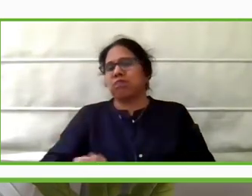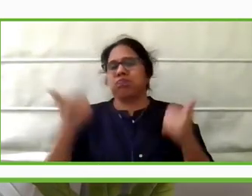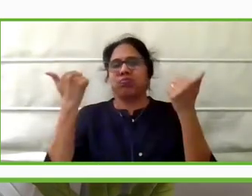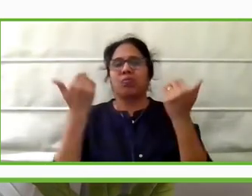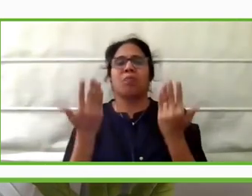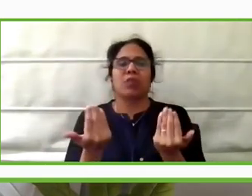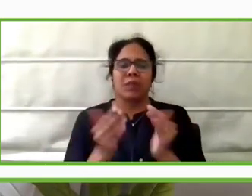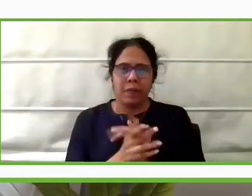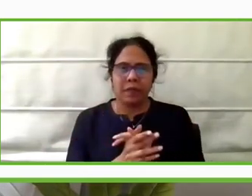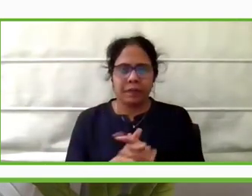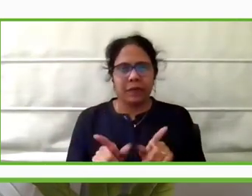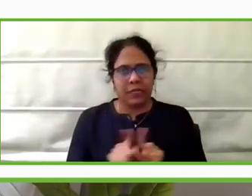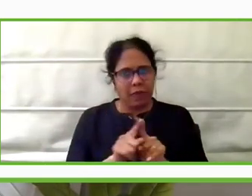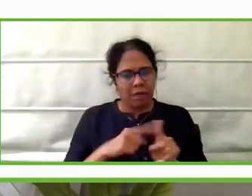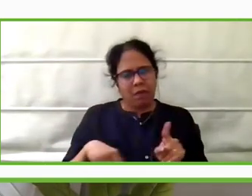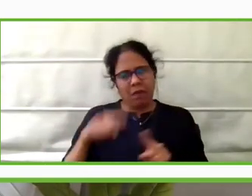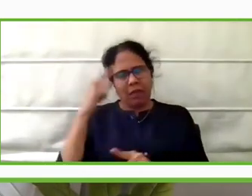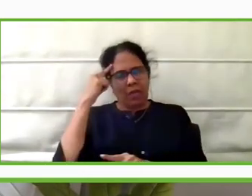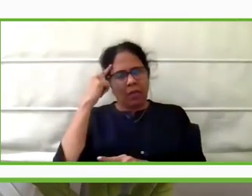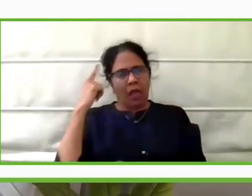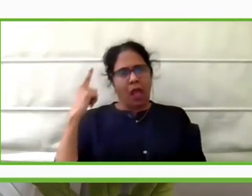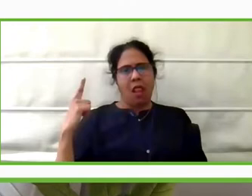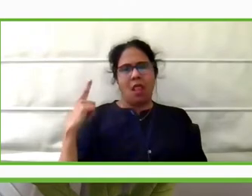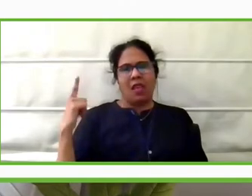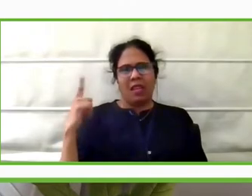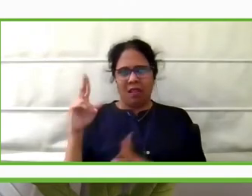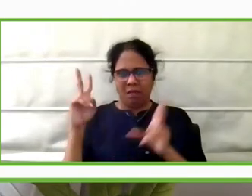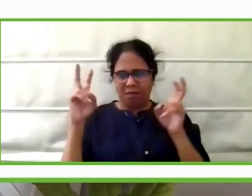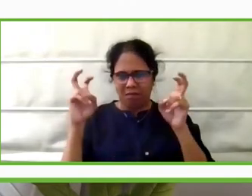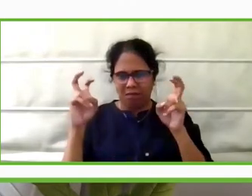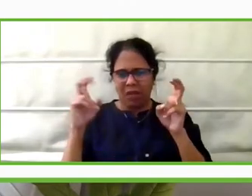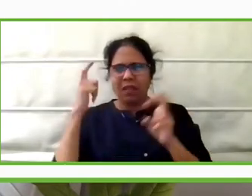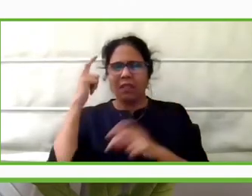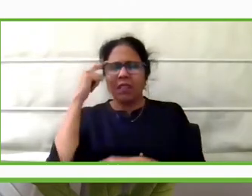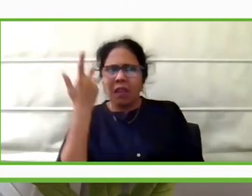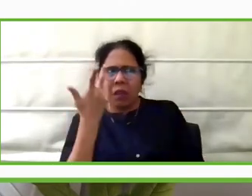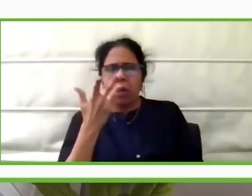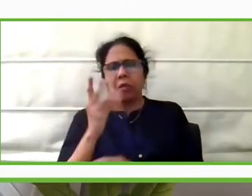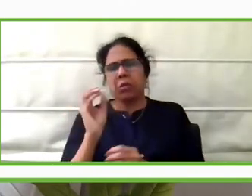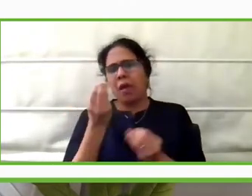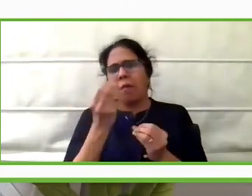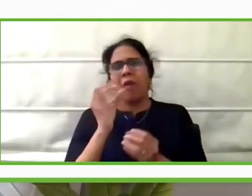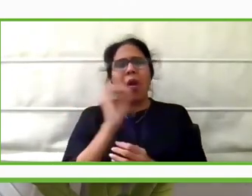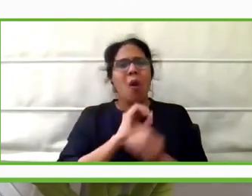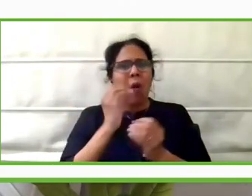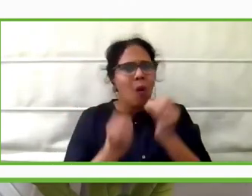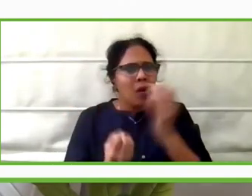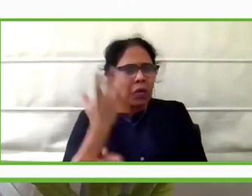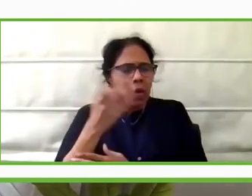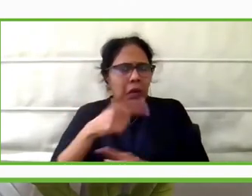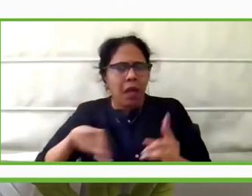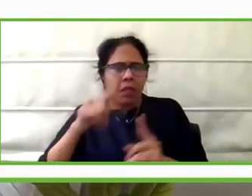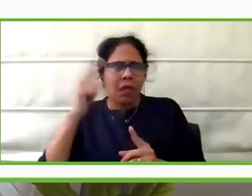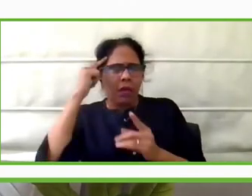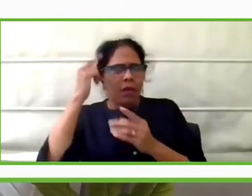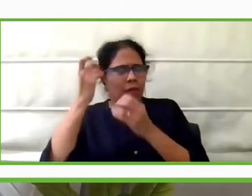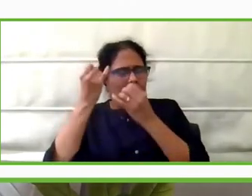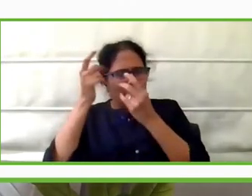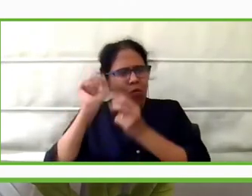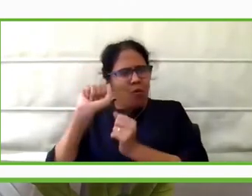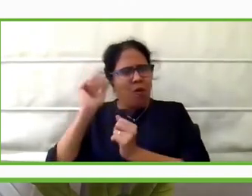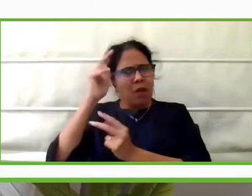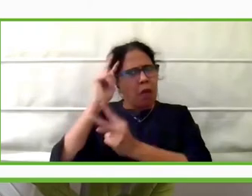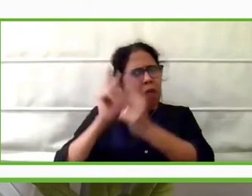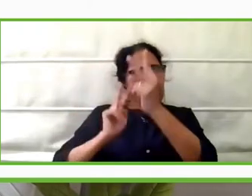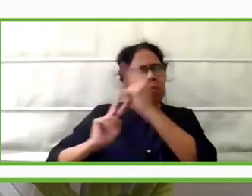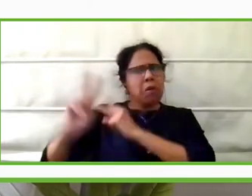we think about leaders, I find that organizations have an imagination, a visual of what